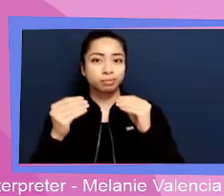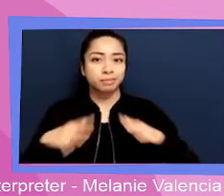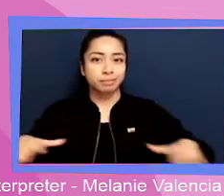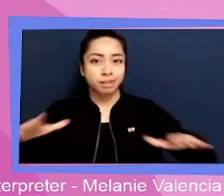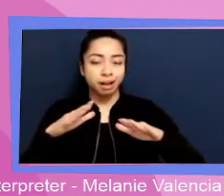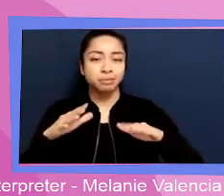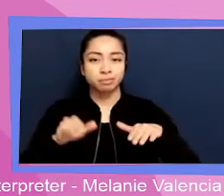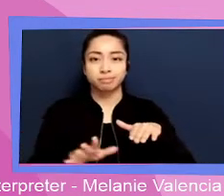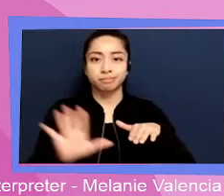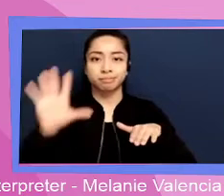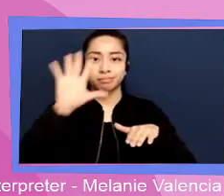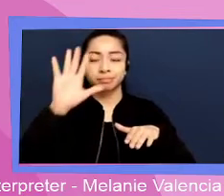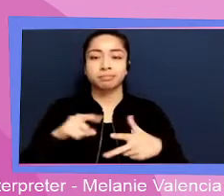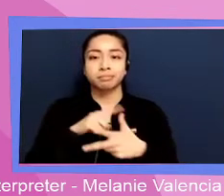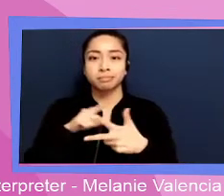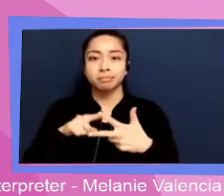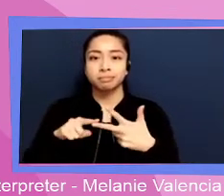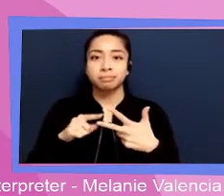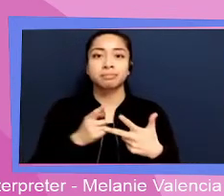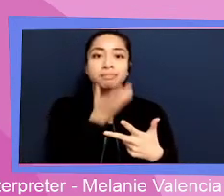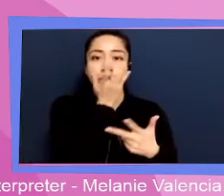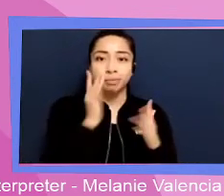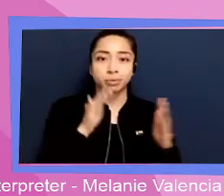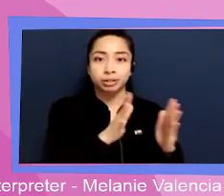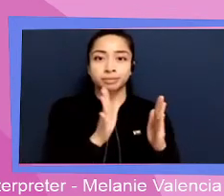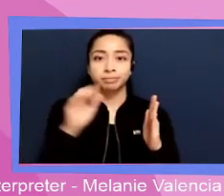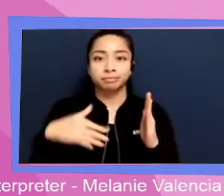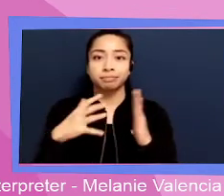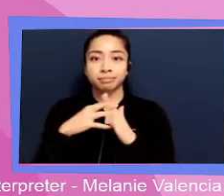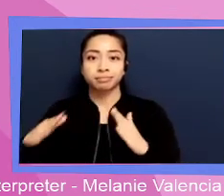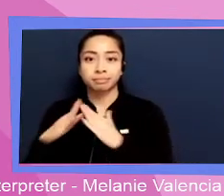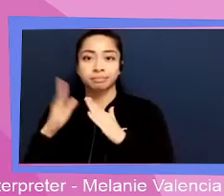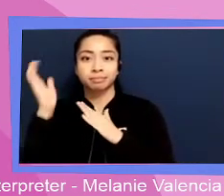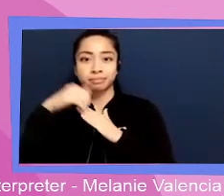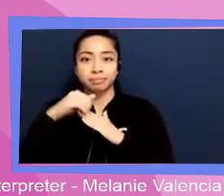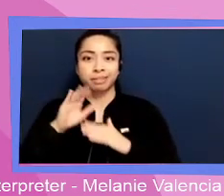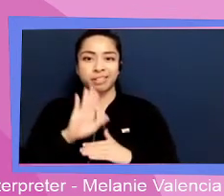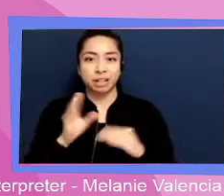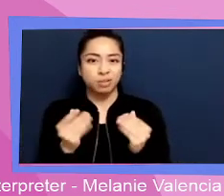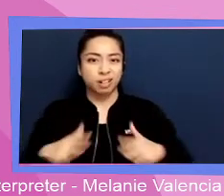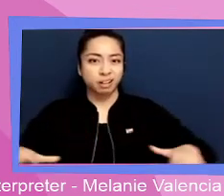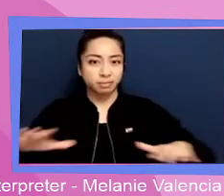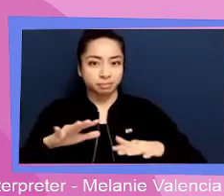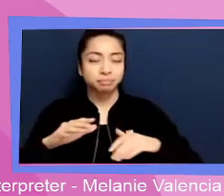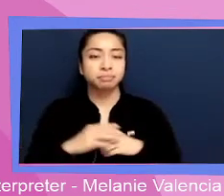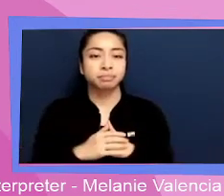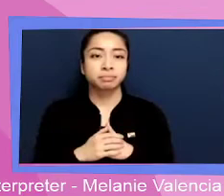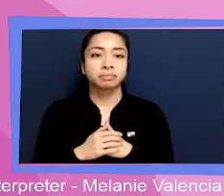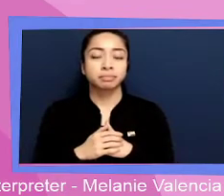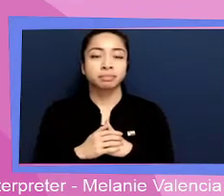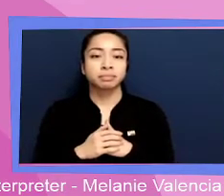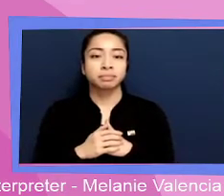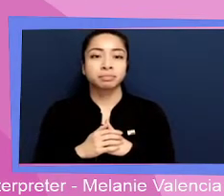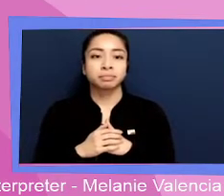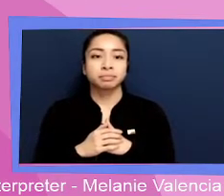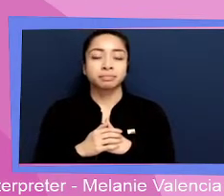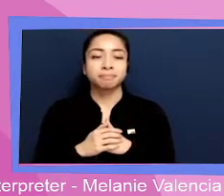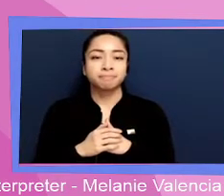Musqueam, Squamish, and Tsleil-Waututh peoples. For Roarkat Reads, reconciliation is more than a